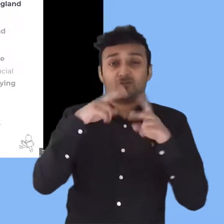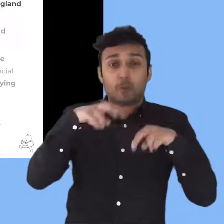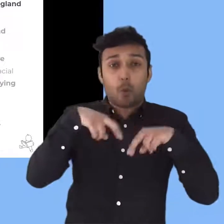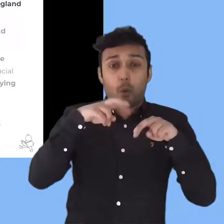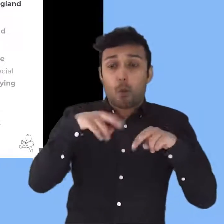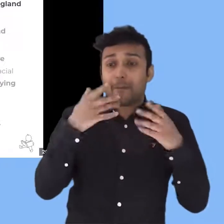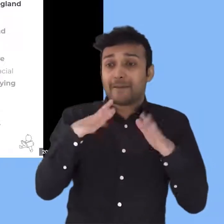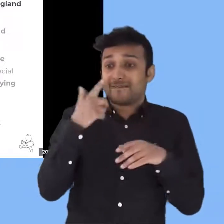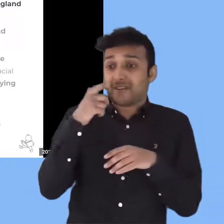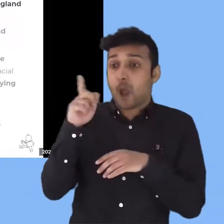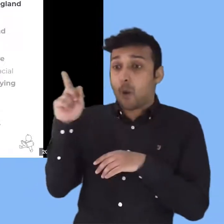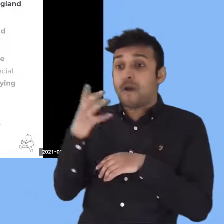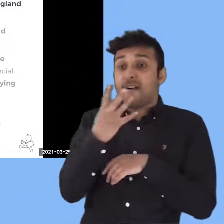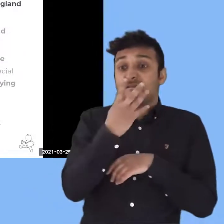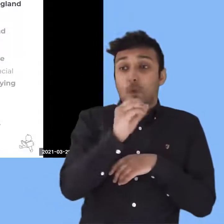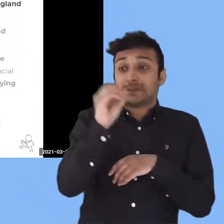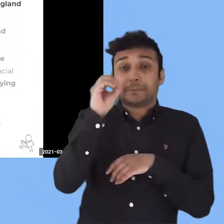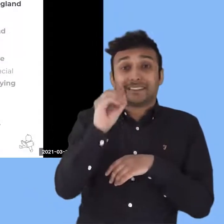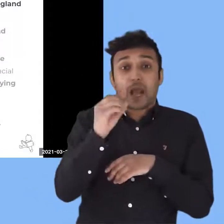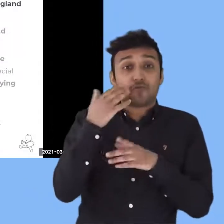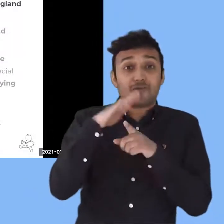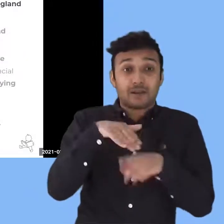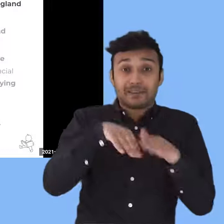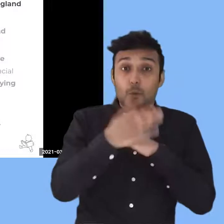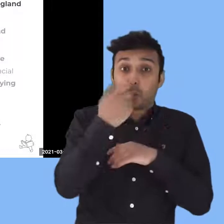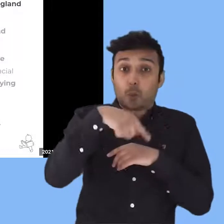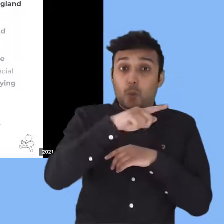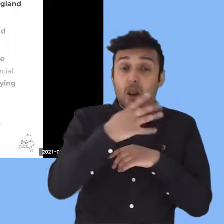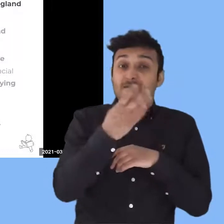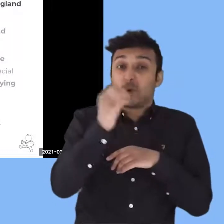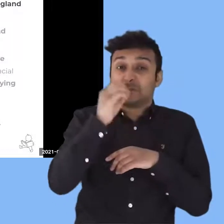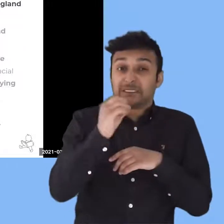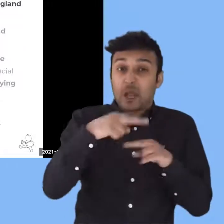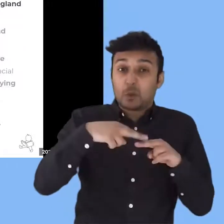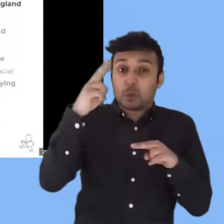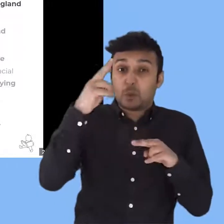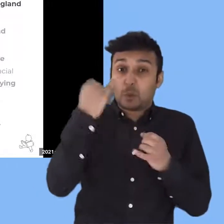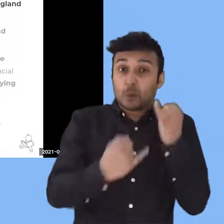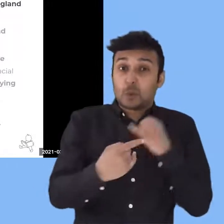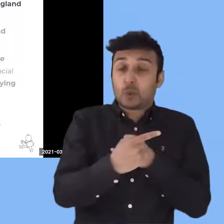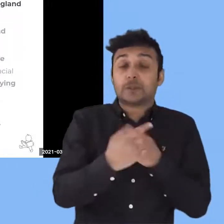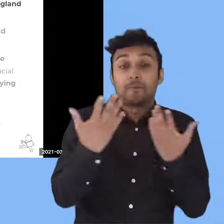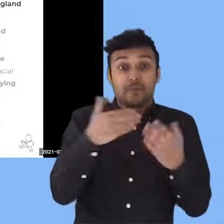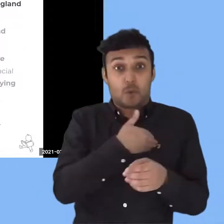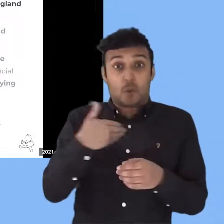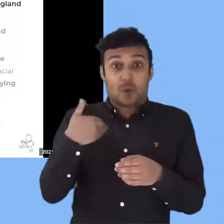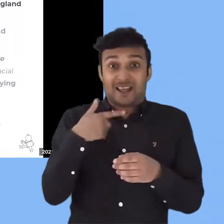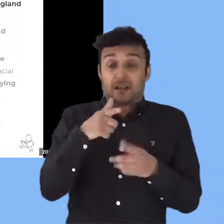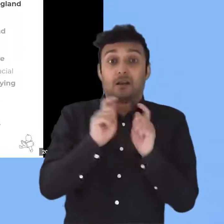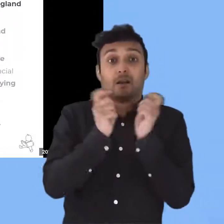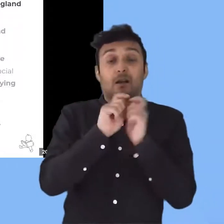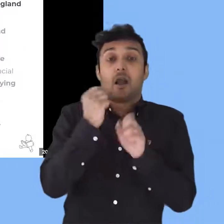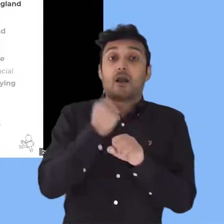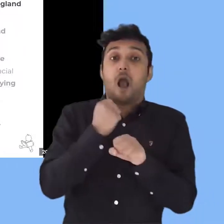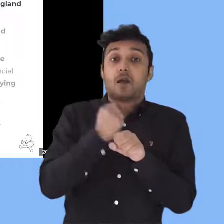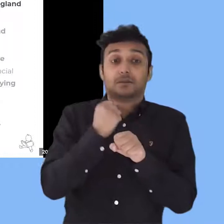more than 40% in the past decade. You know, I was reading an article in The Guardian this morning. We're never short of articles in The